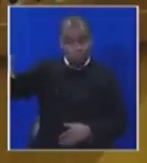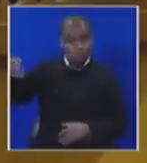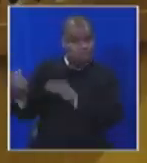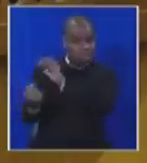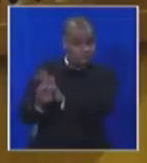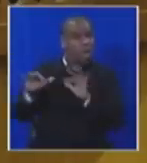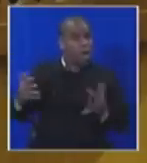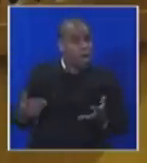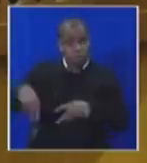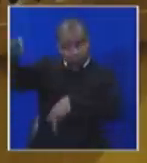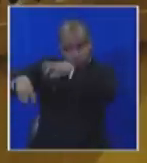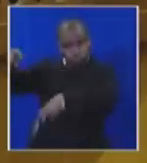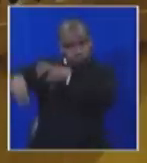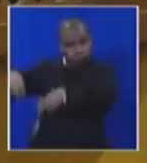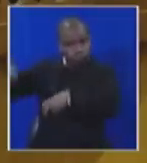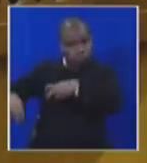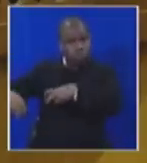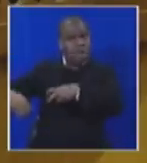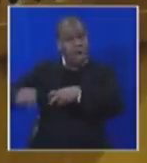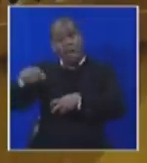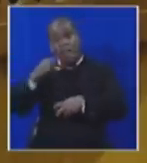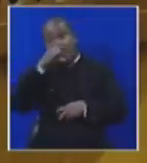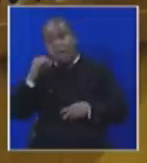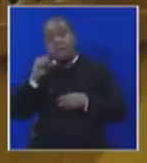the name of none other than President Mandela in his